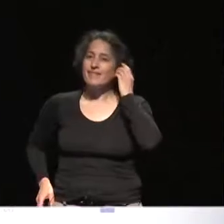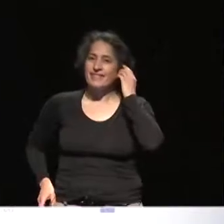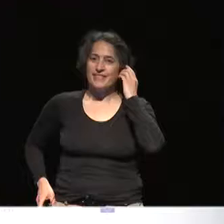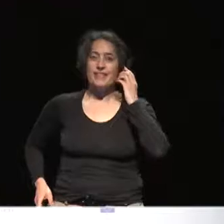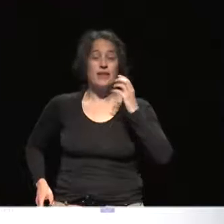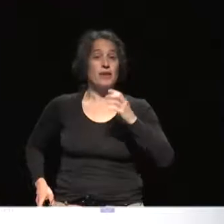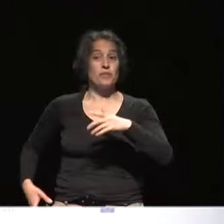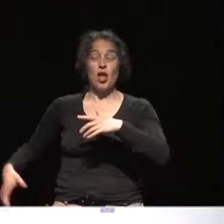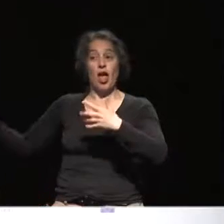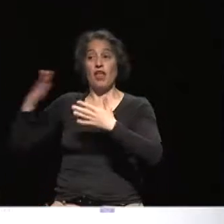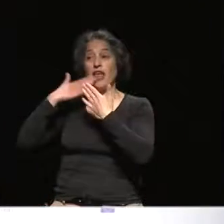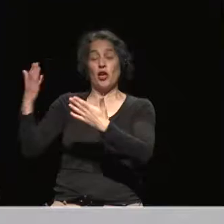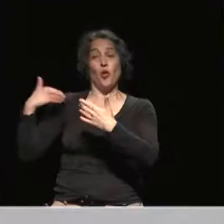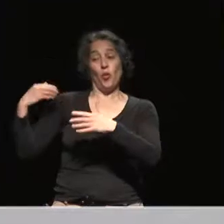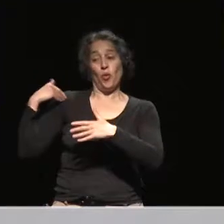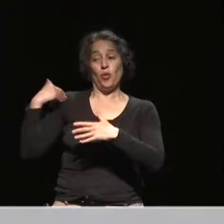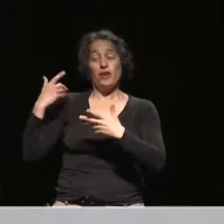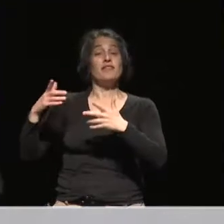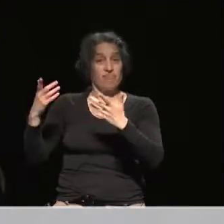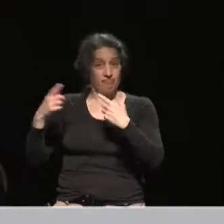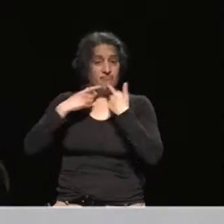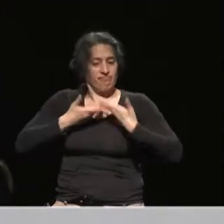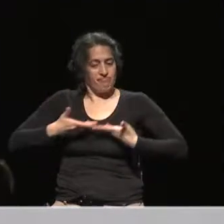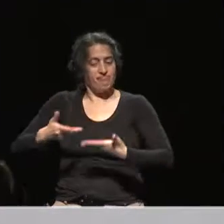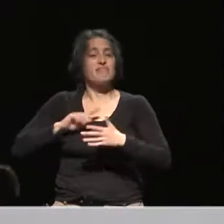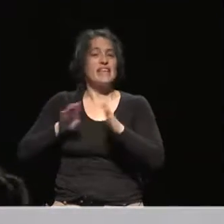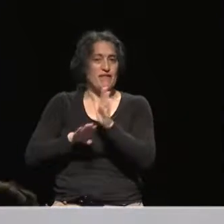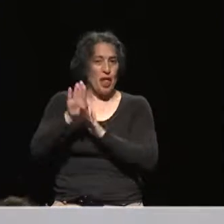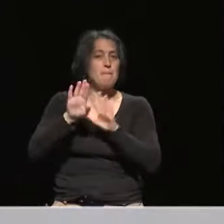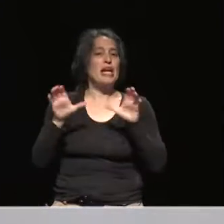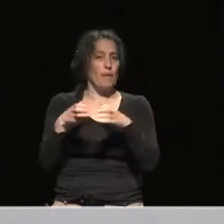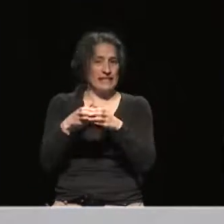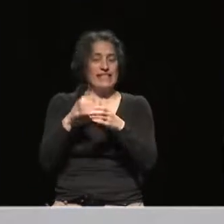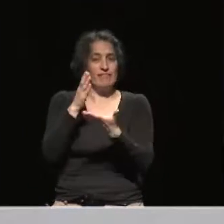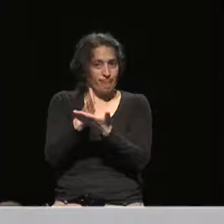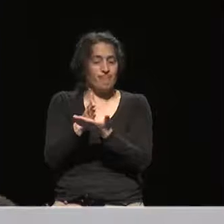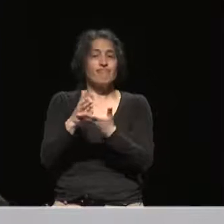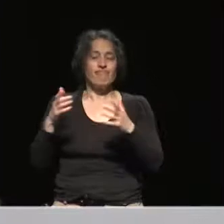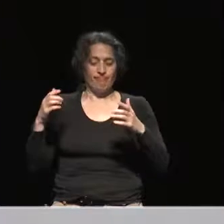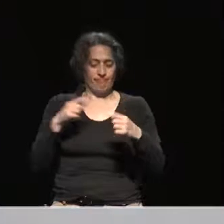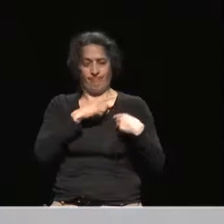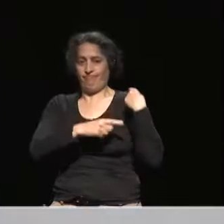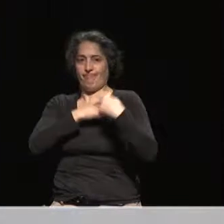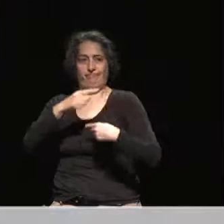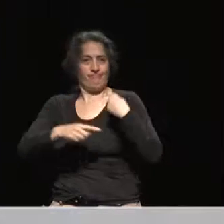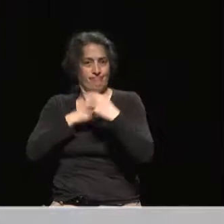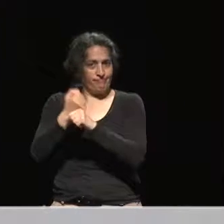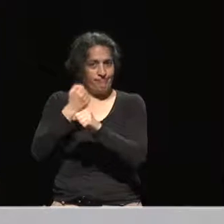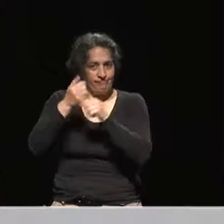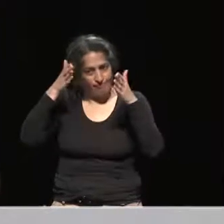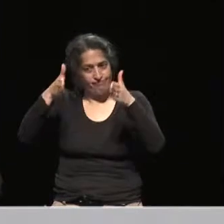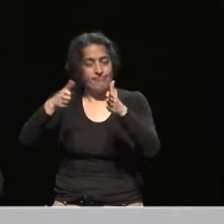established member of the Development Committee. I think in plain English that means I'm the oldest. It's a